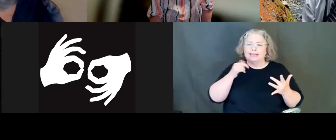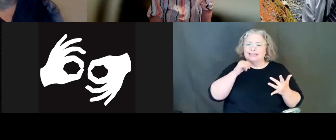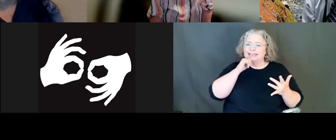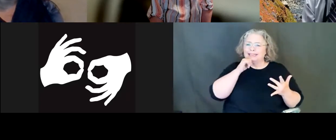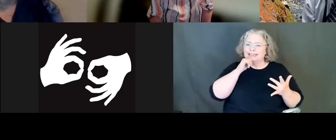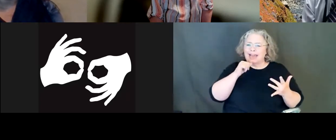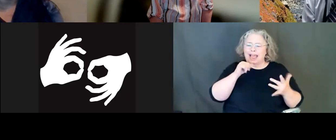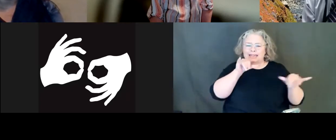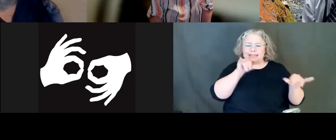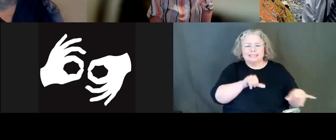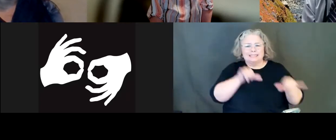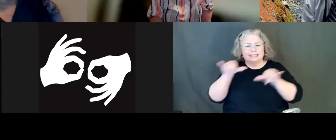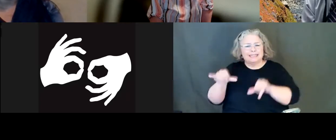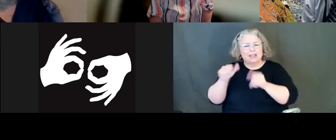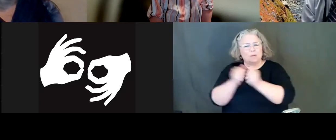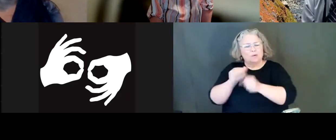concern,